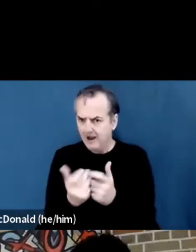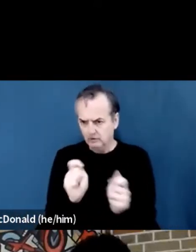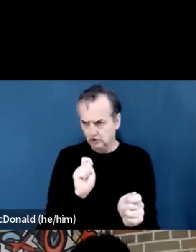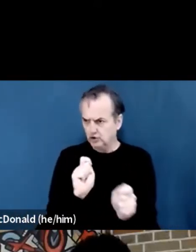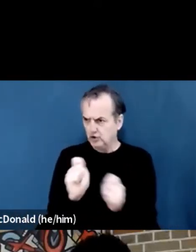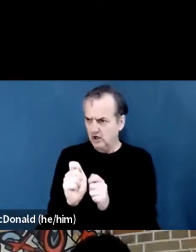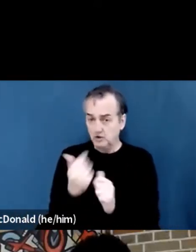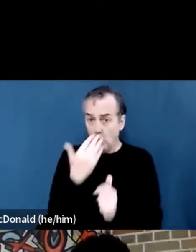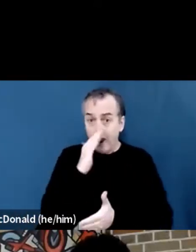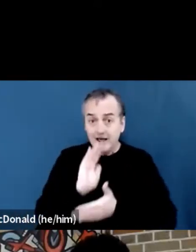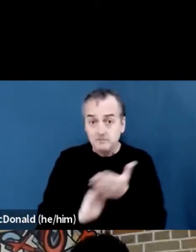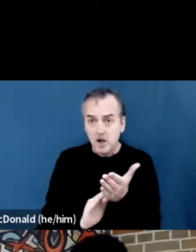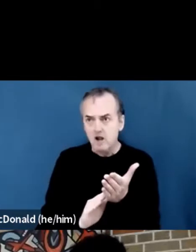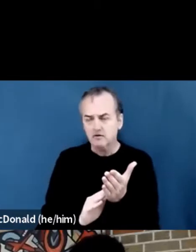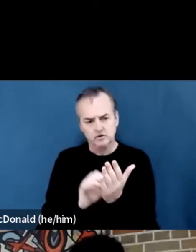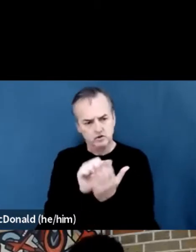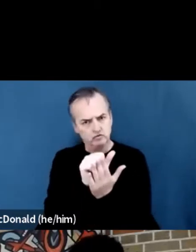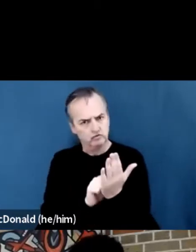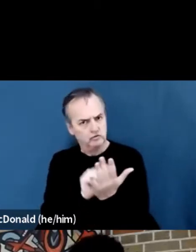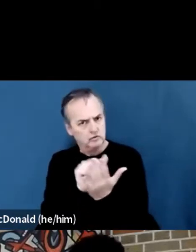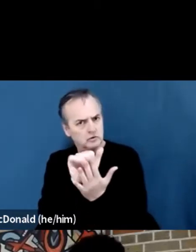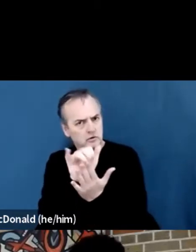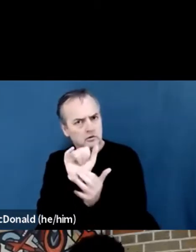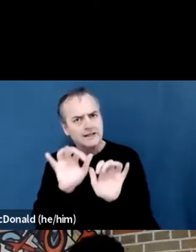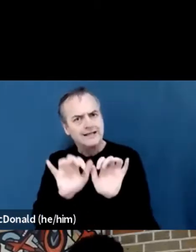in terms of writing for telly and what have you.